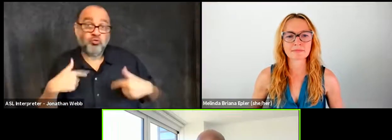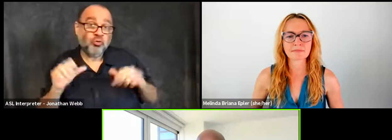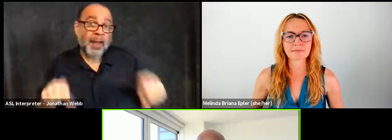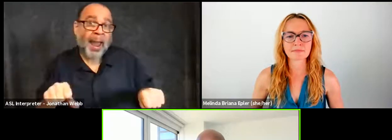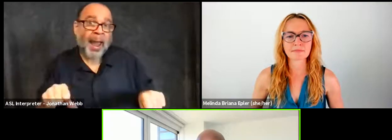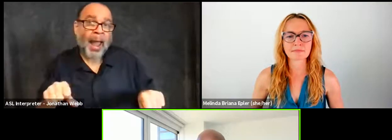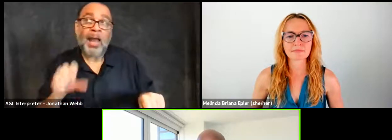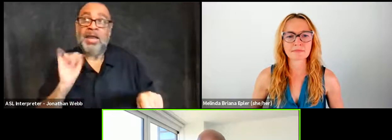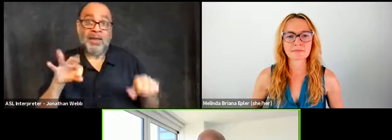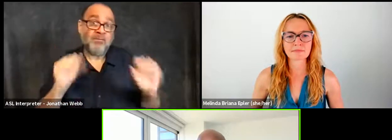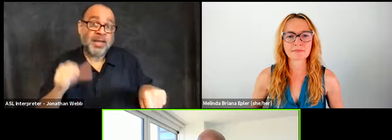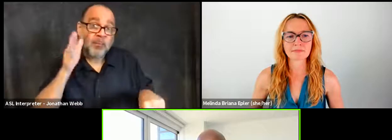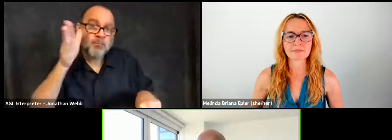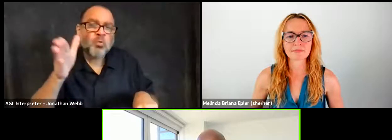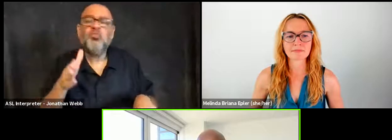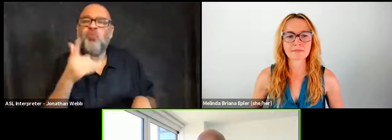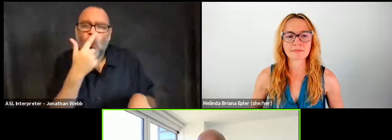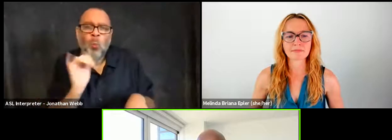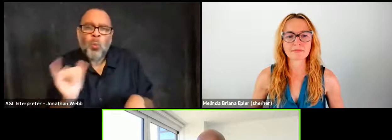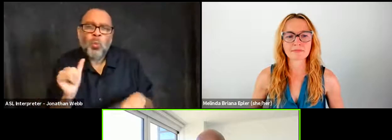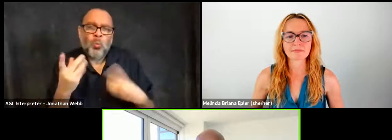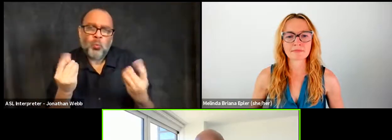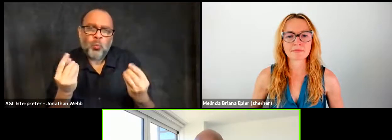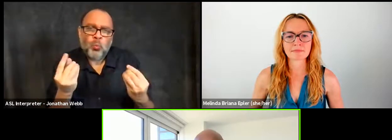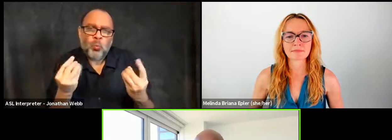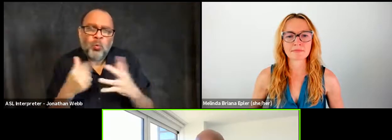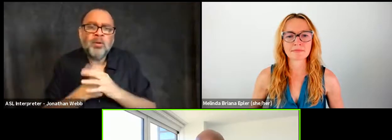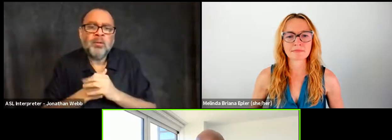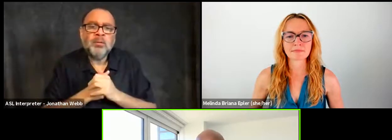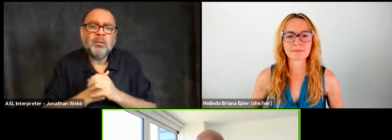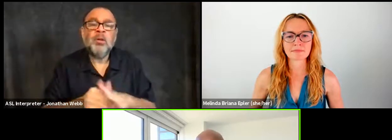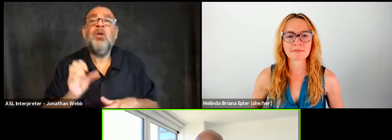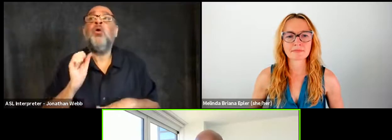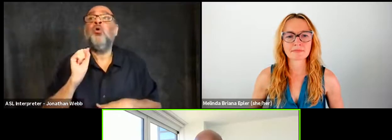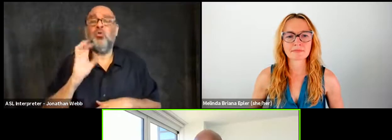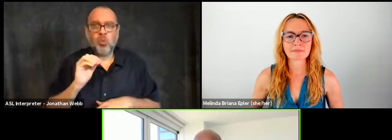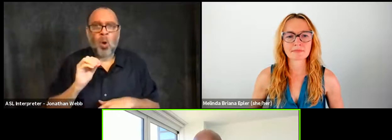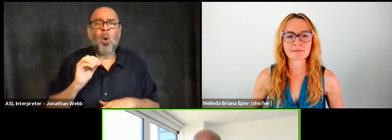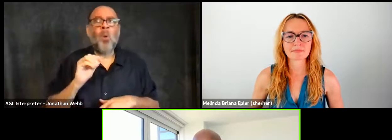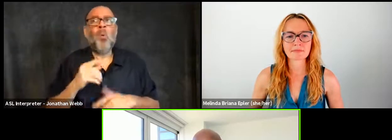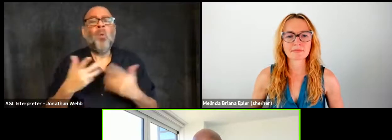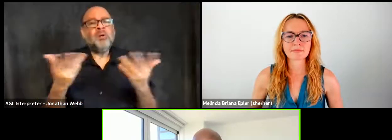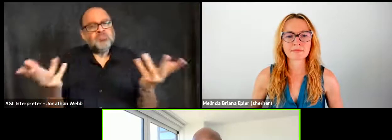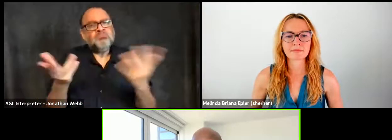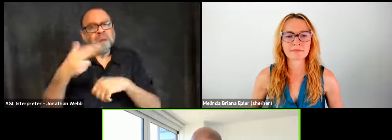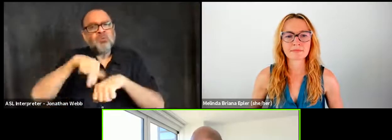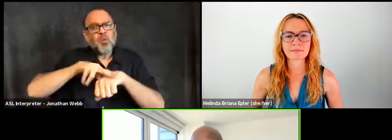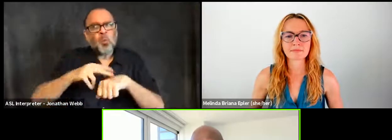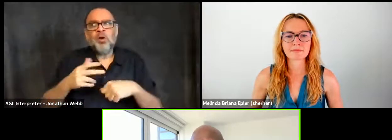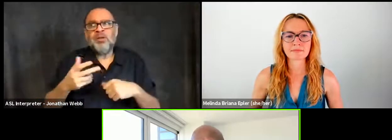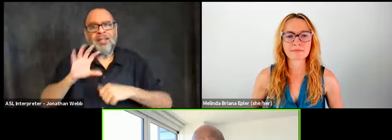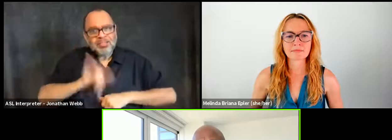And then how can I set myself up for success? But also,